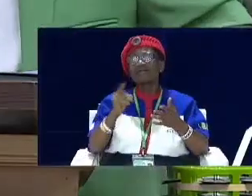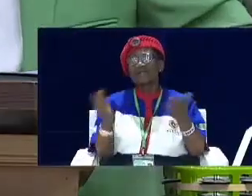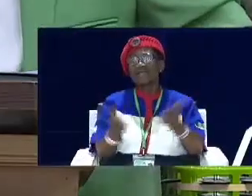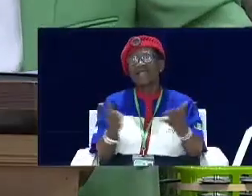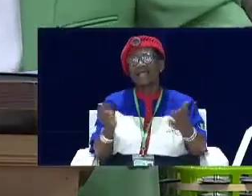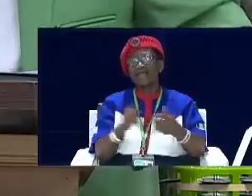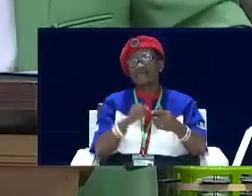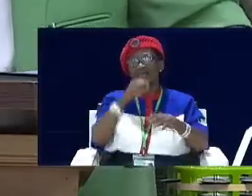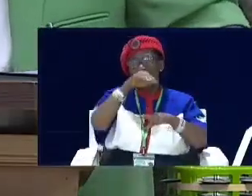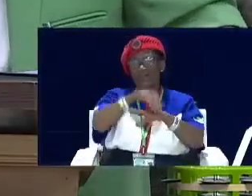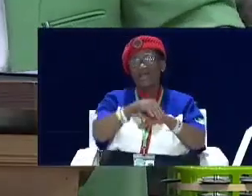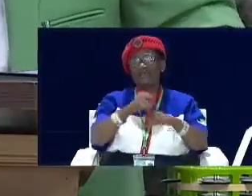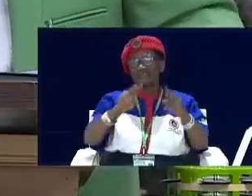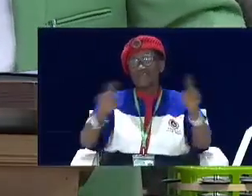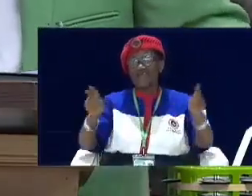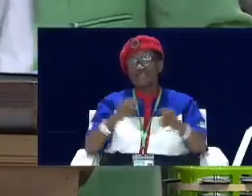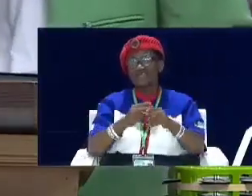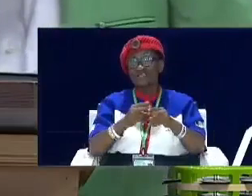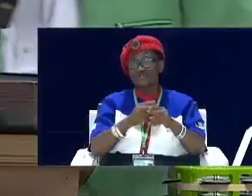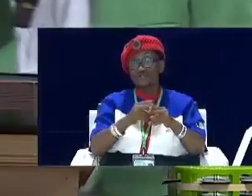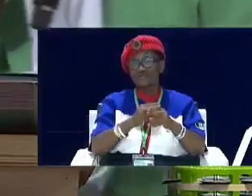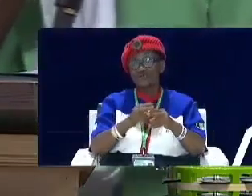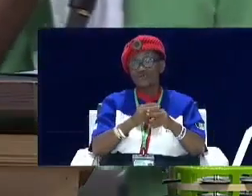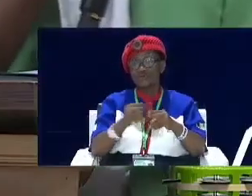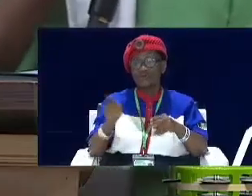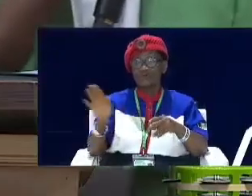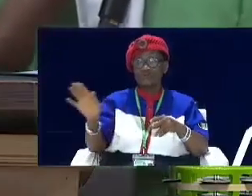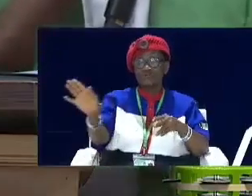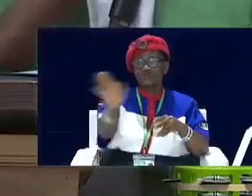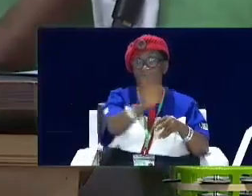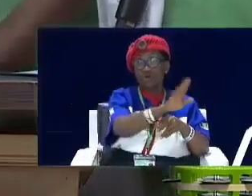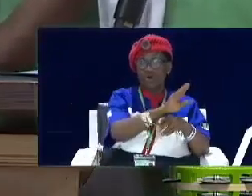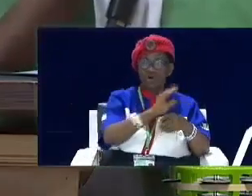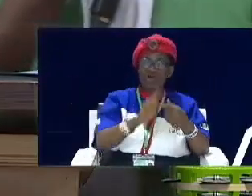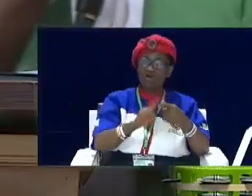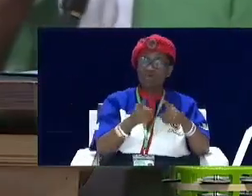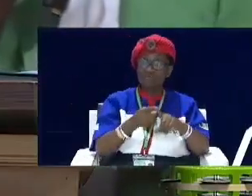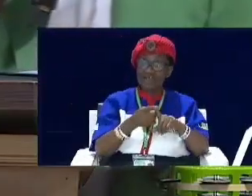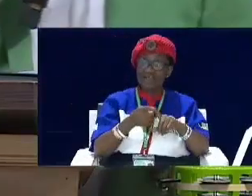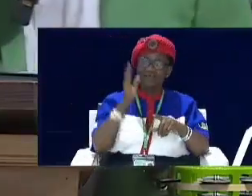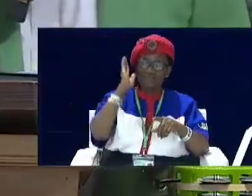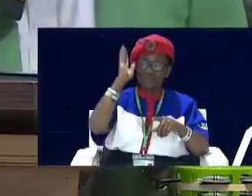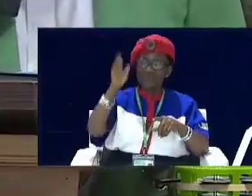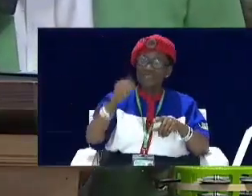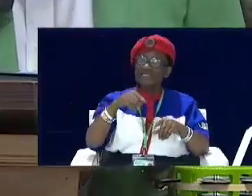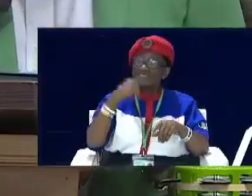tonight. Very soon, your peers will say, you are